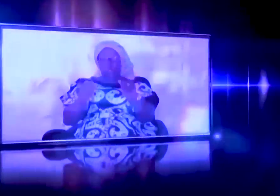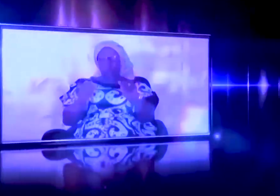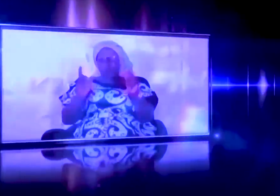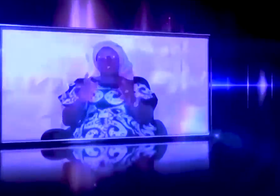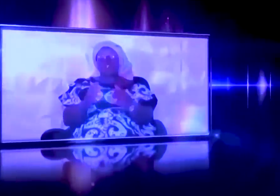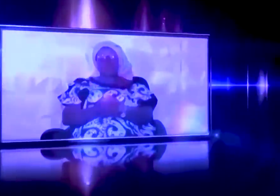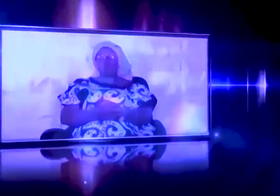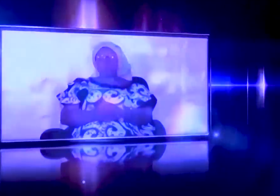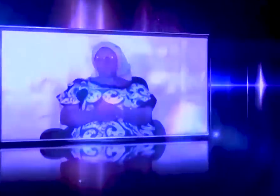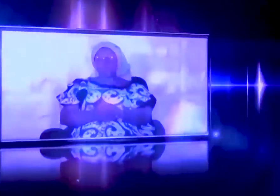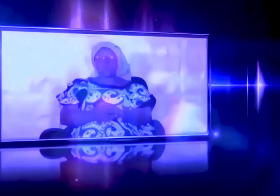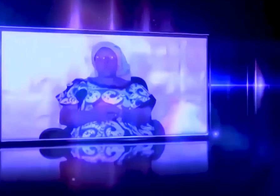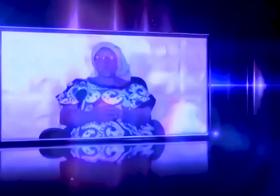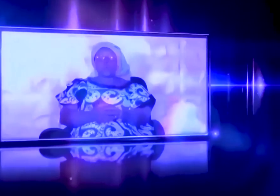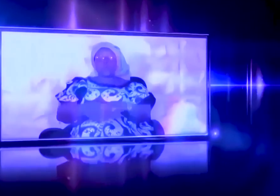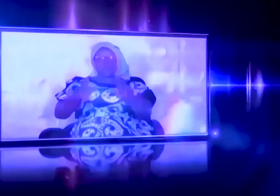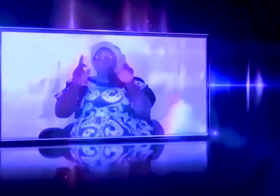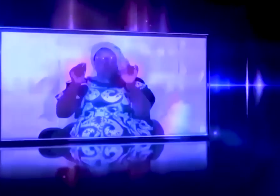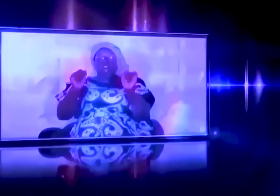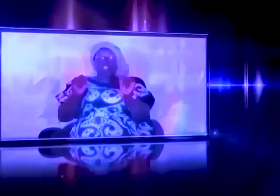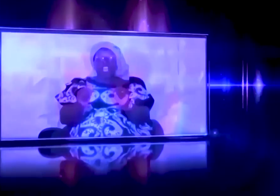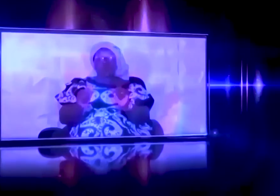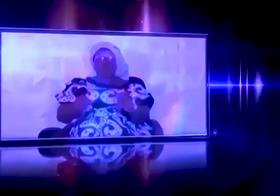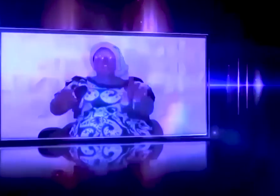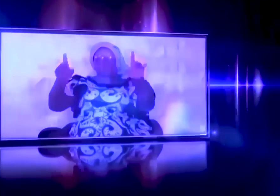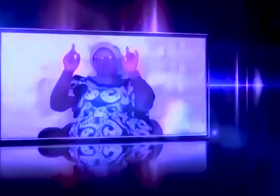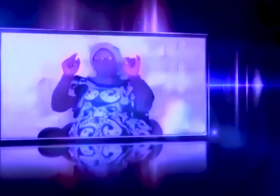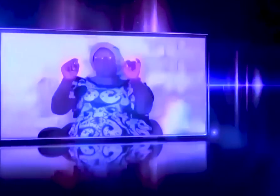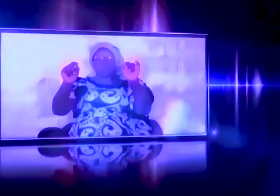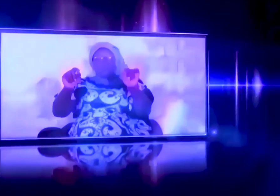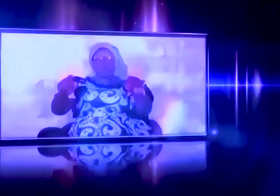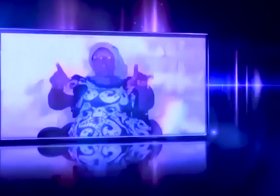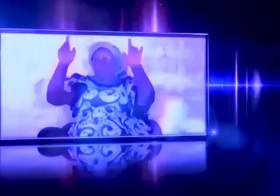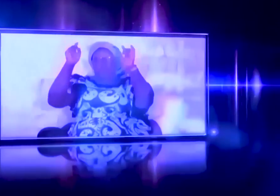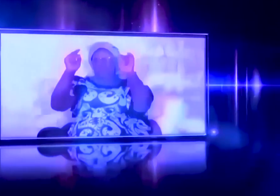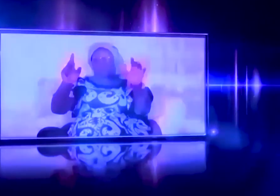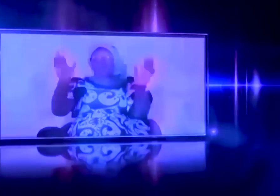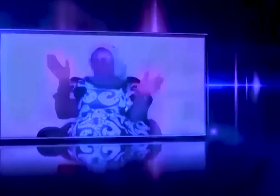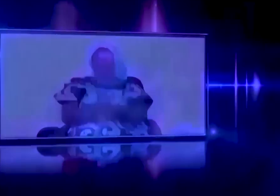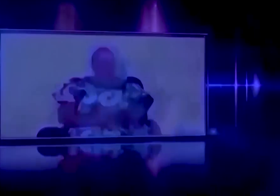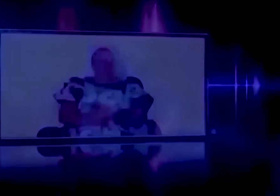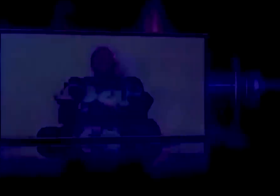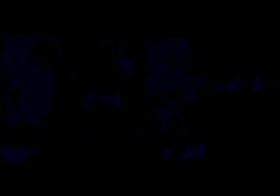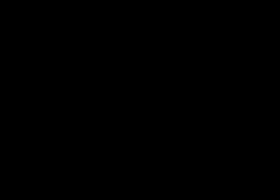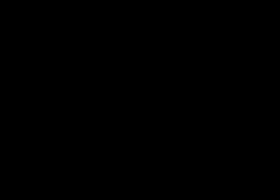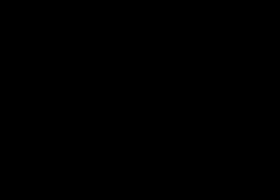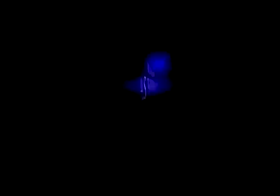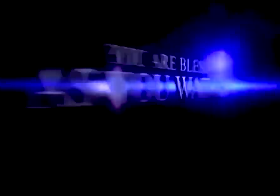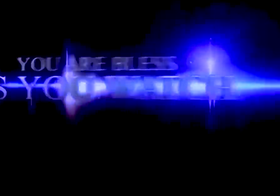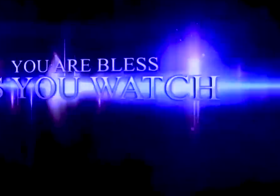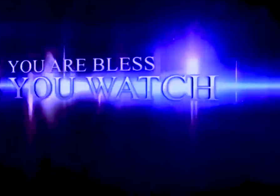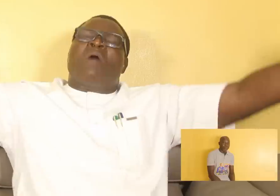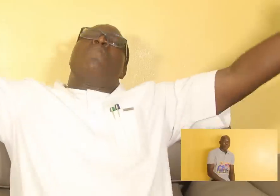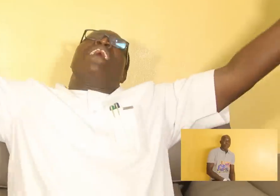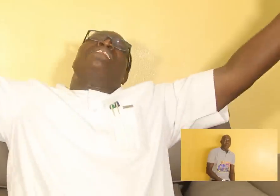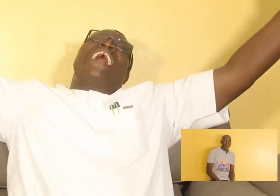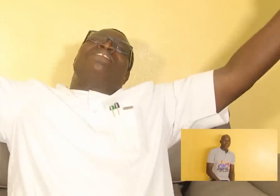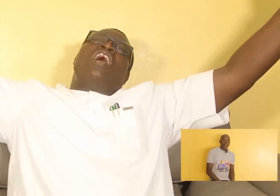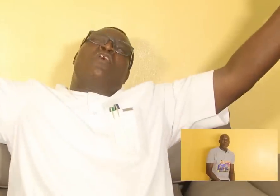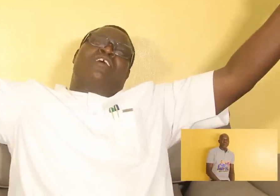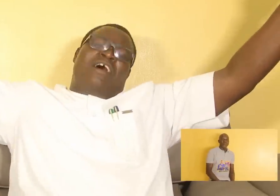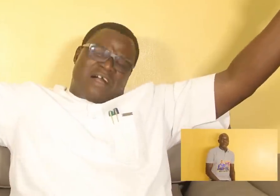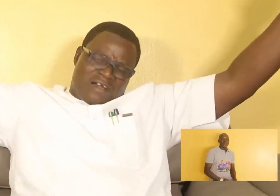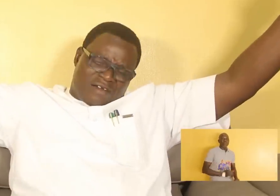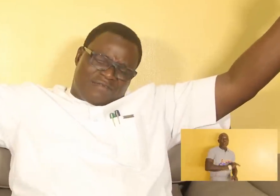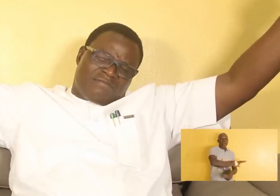fun gbogbo eda to wo mi to de ngbo mi lowo lowo loruko jesu olorun odubuku o ya ko buku fun o amen gbogbo ala